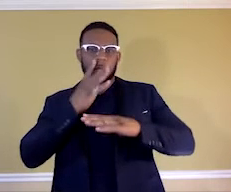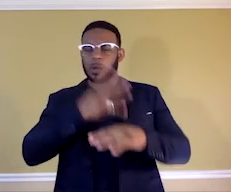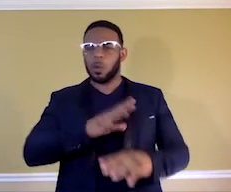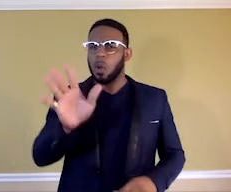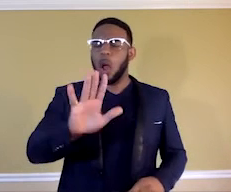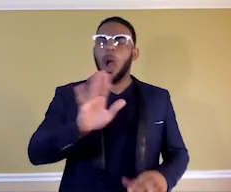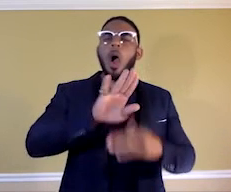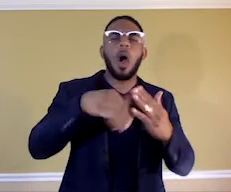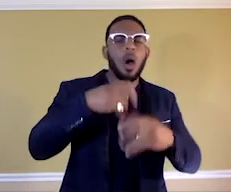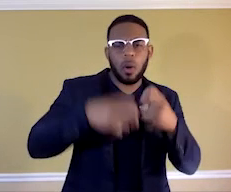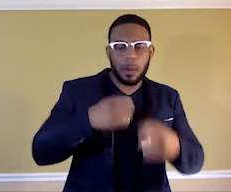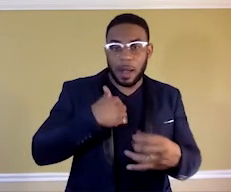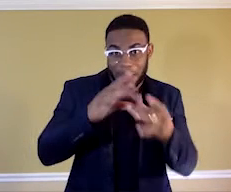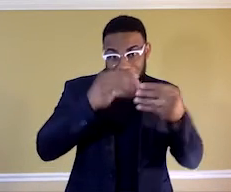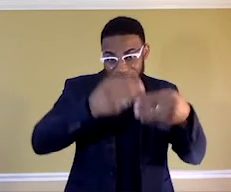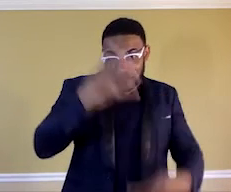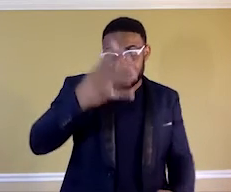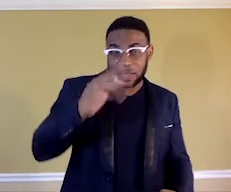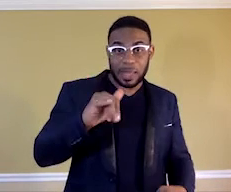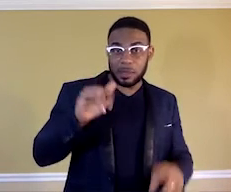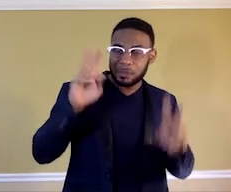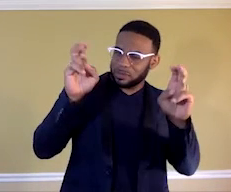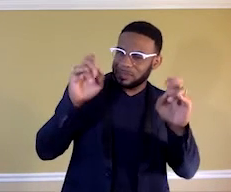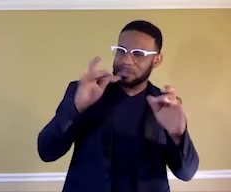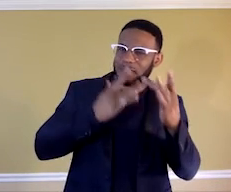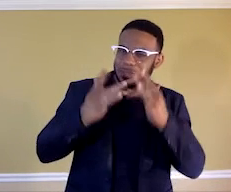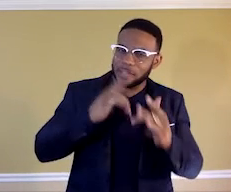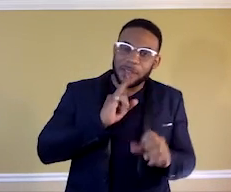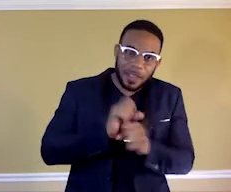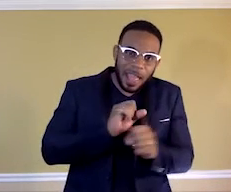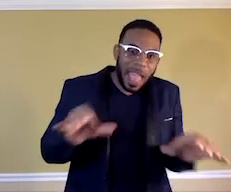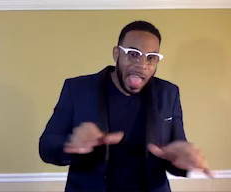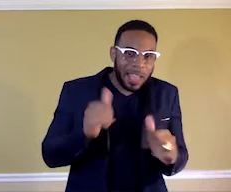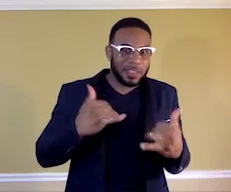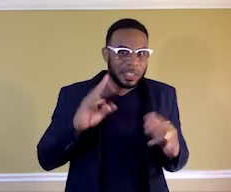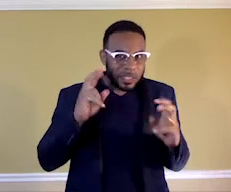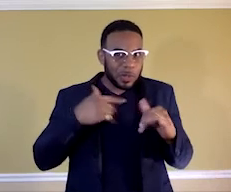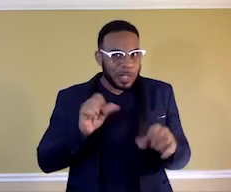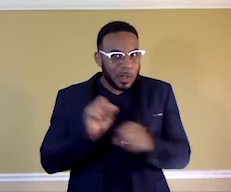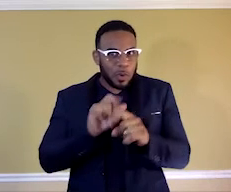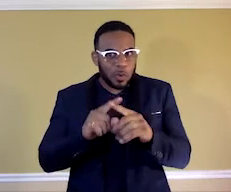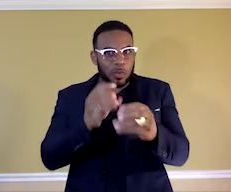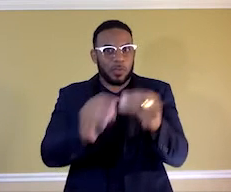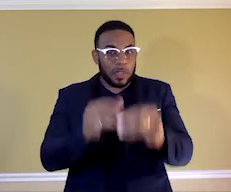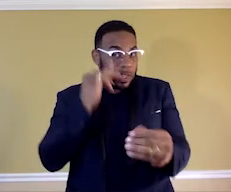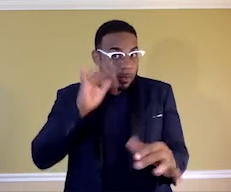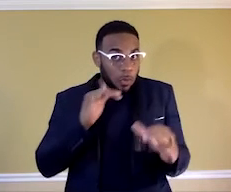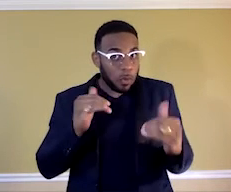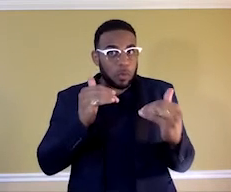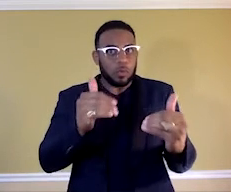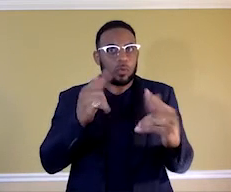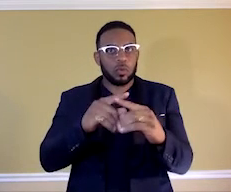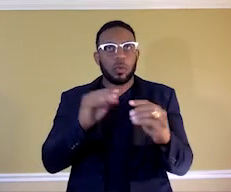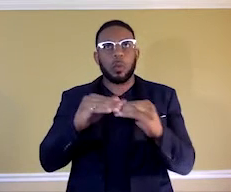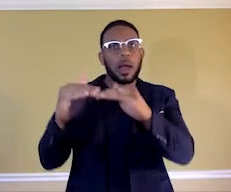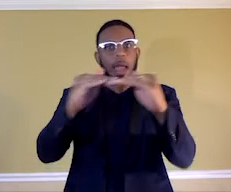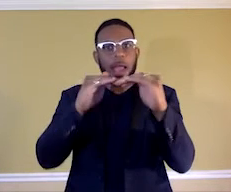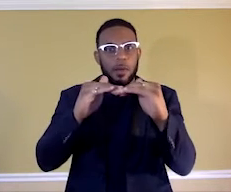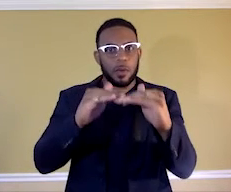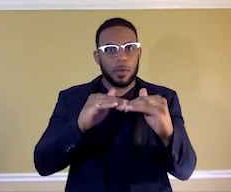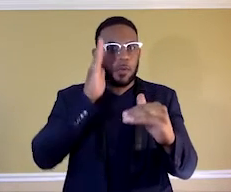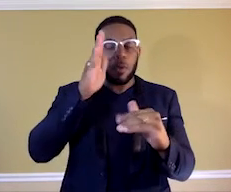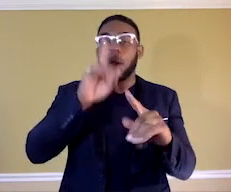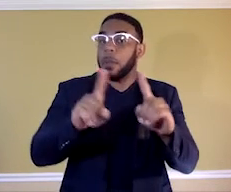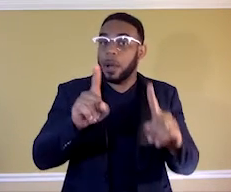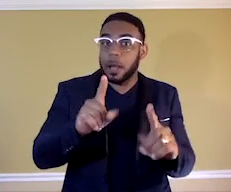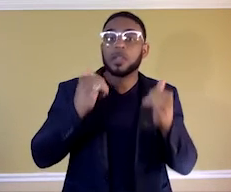because all the problems I mentioned as quote unquote shortcomings are active issues that we need to work to fix if we're going to move towards a more equitable future.